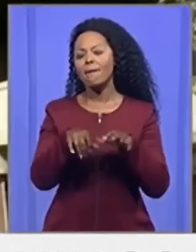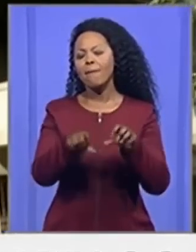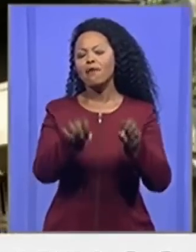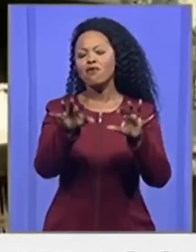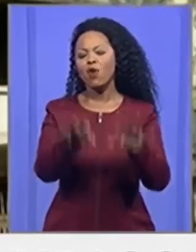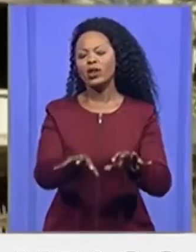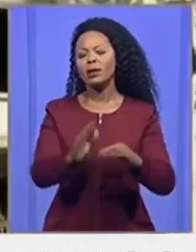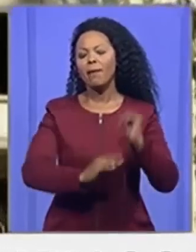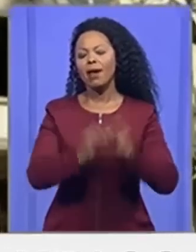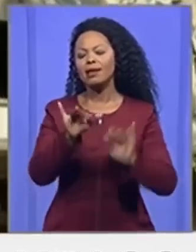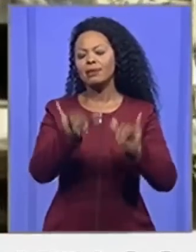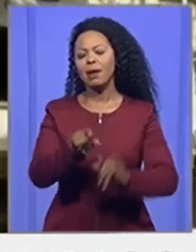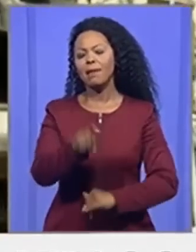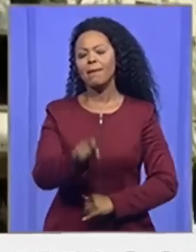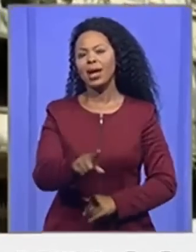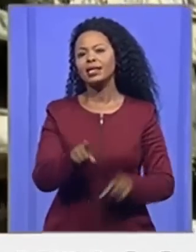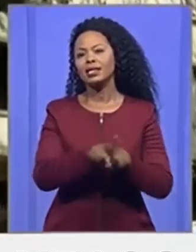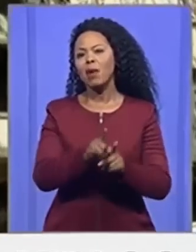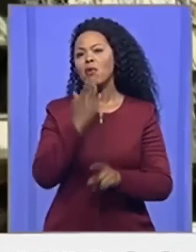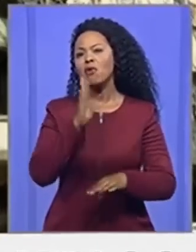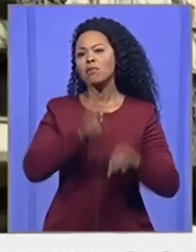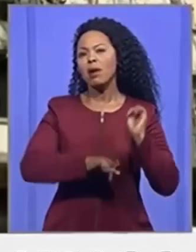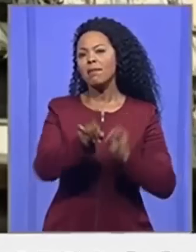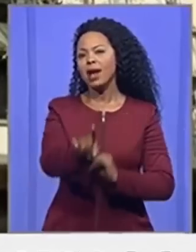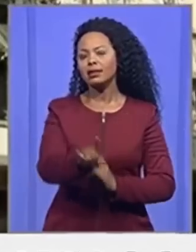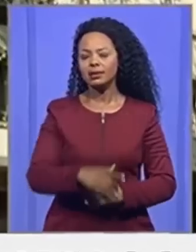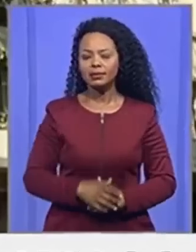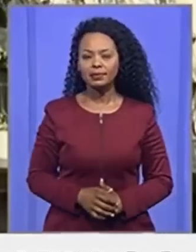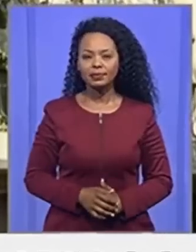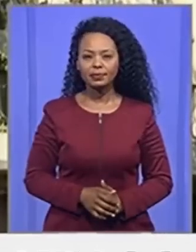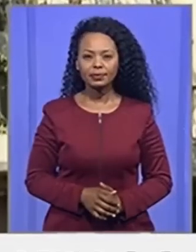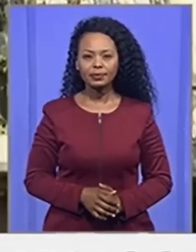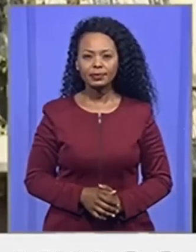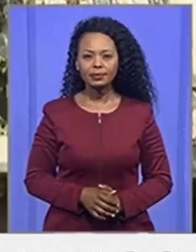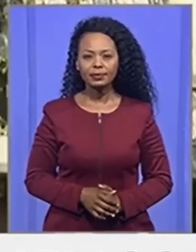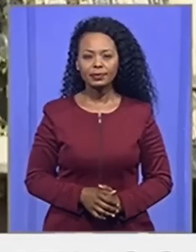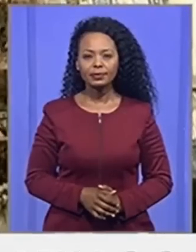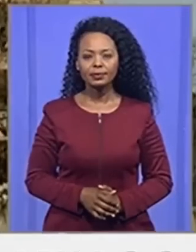toropo le gore ke mang yo a swanelago ke go rweša maikarabelo ka ga seo.